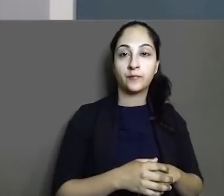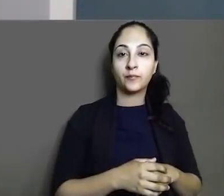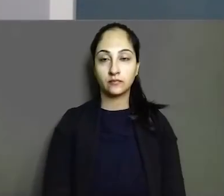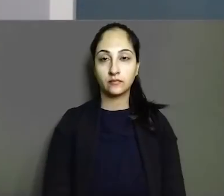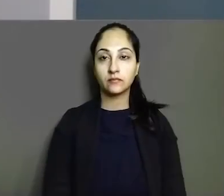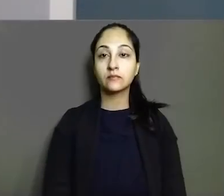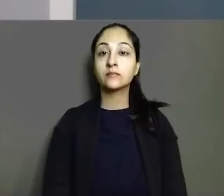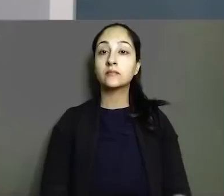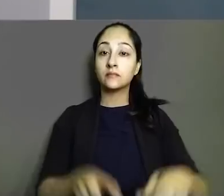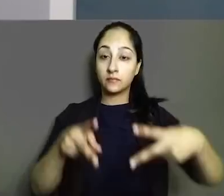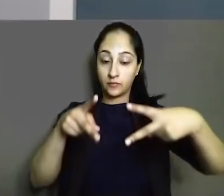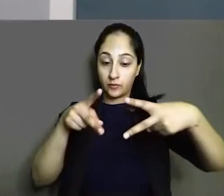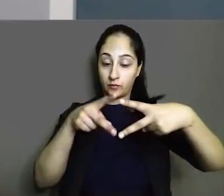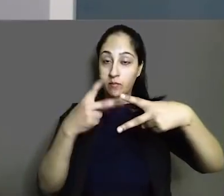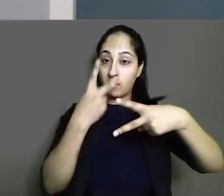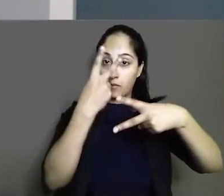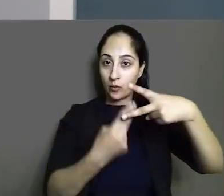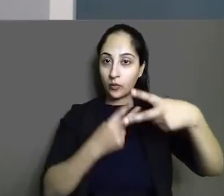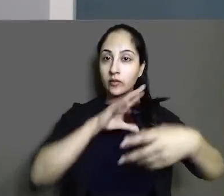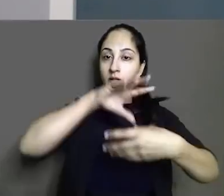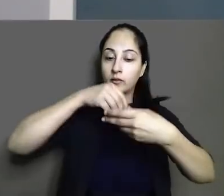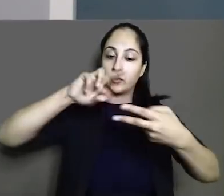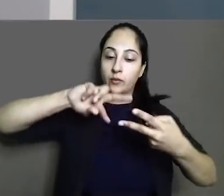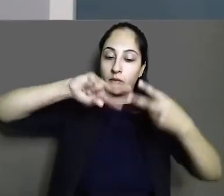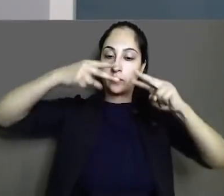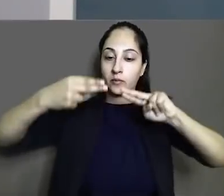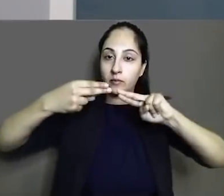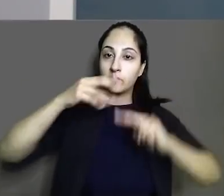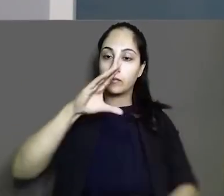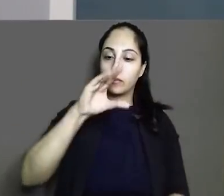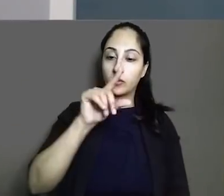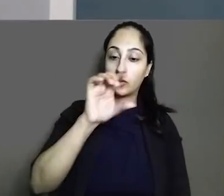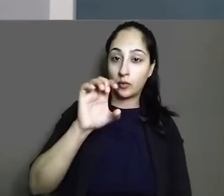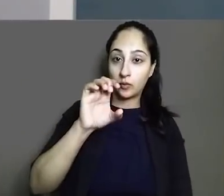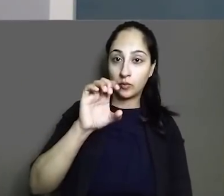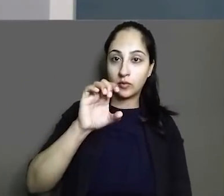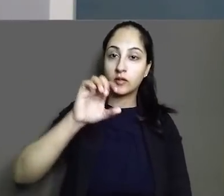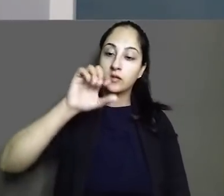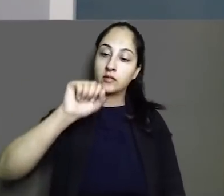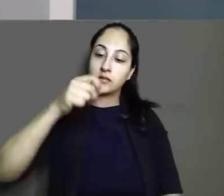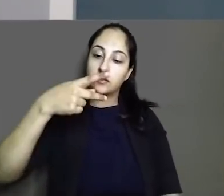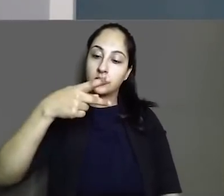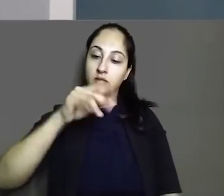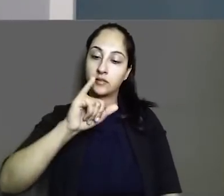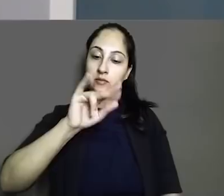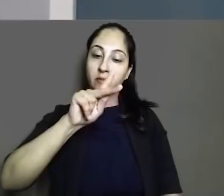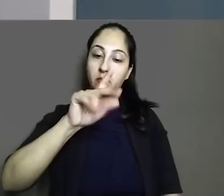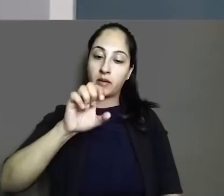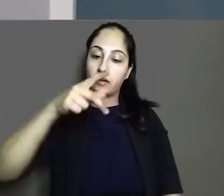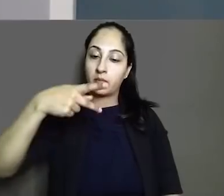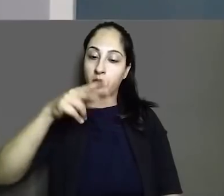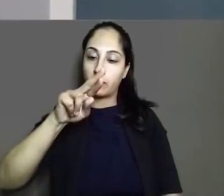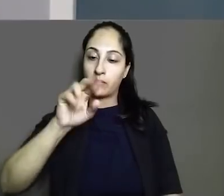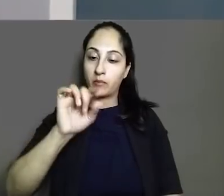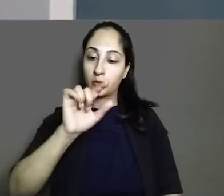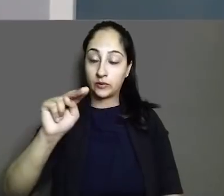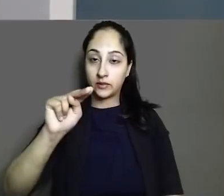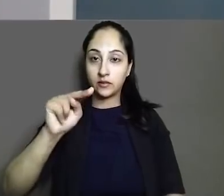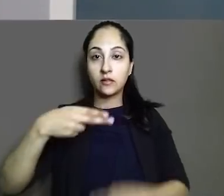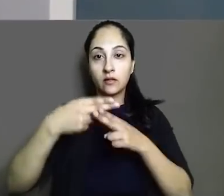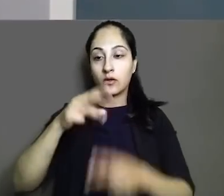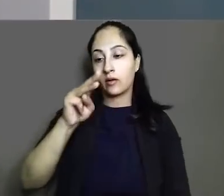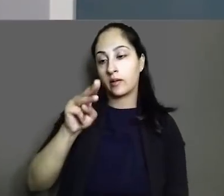really unstable. So it's wrapped up in an envelope of fat. And then your cells receive the recipe and then start baking a bunch of